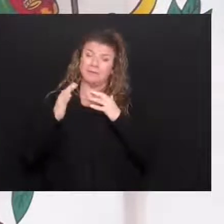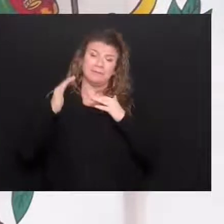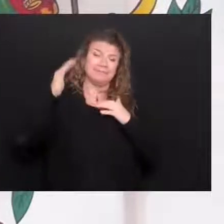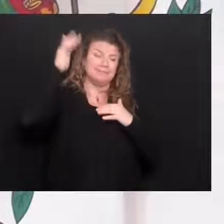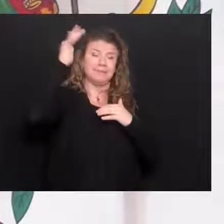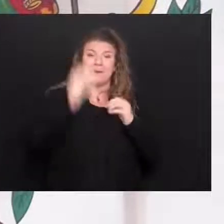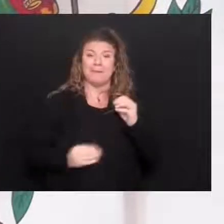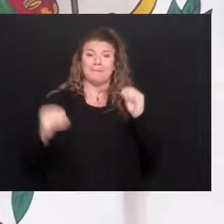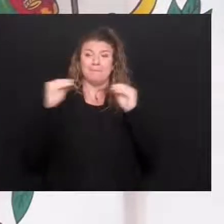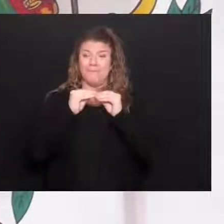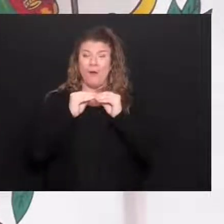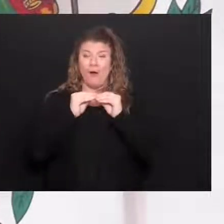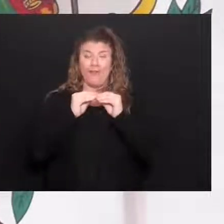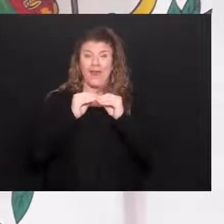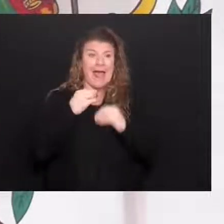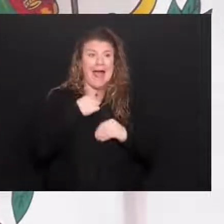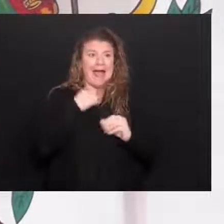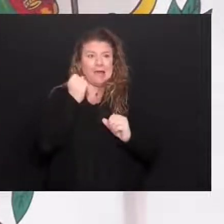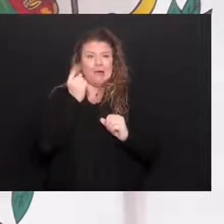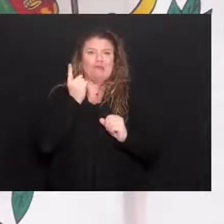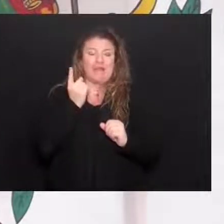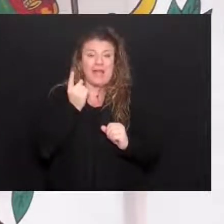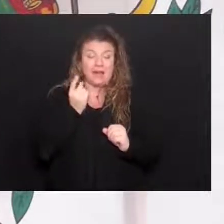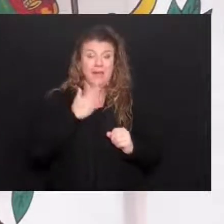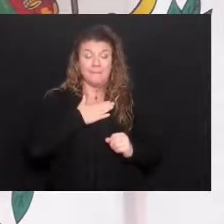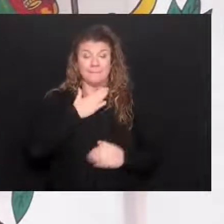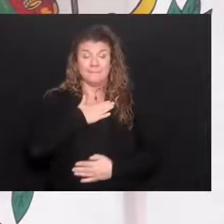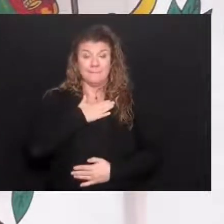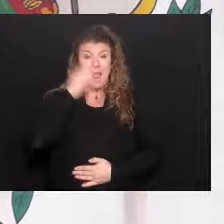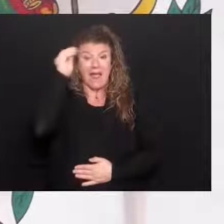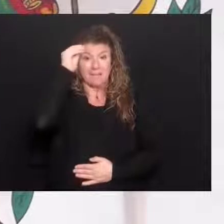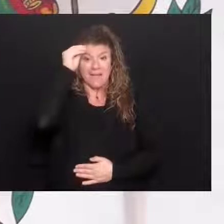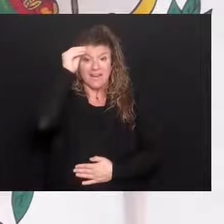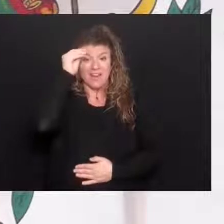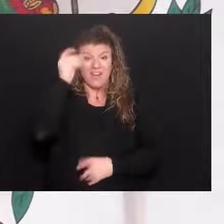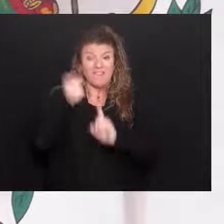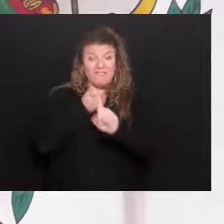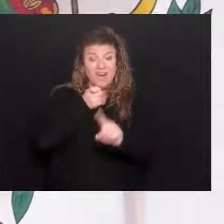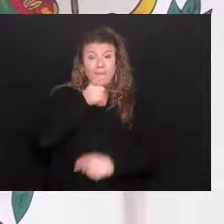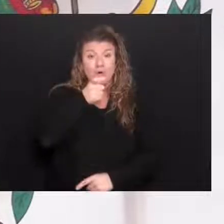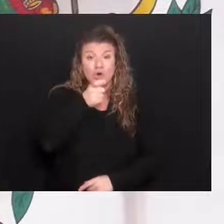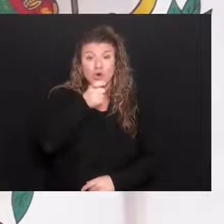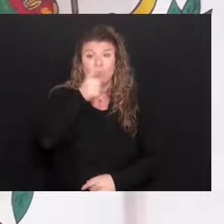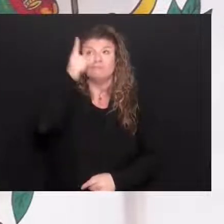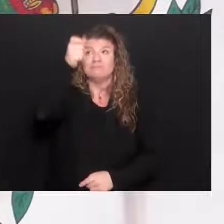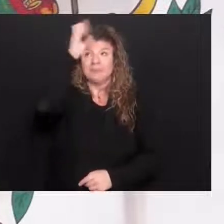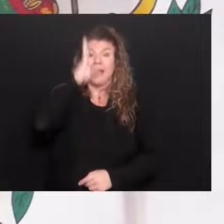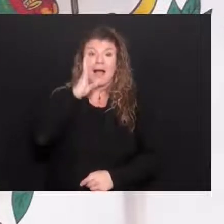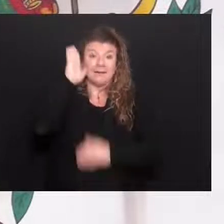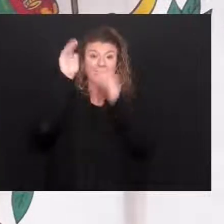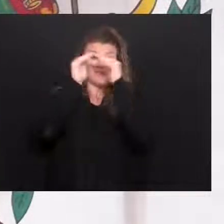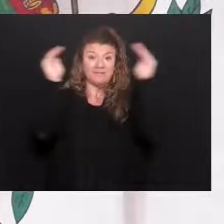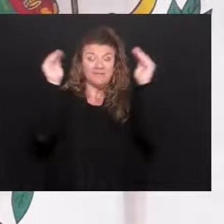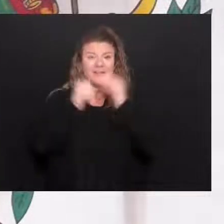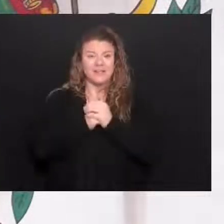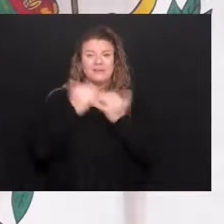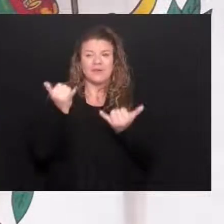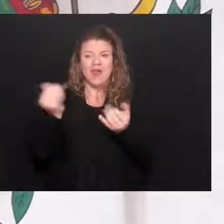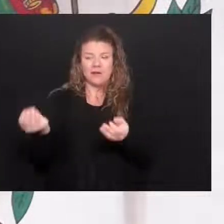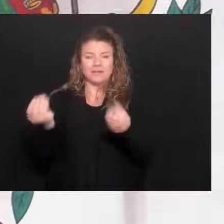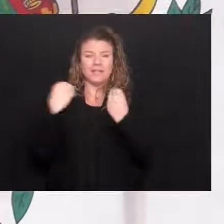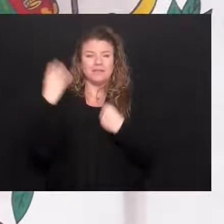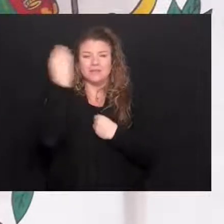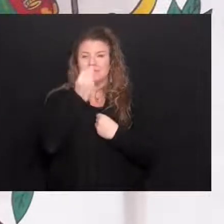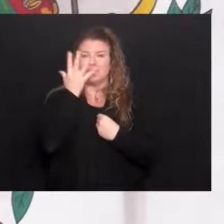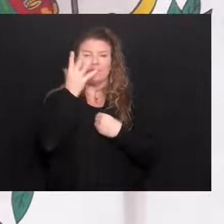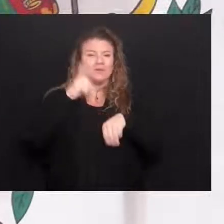comprehension. And that, in my opinion, wholeheartedly comes from God above. And so, as he's painting this picture, don't let it